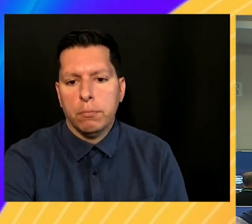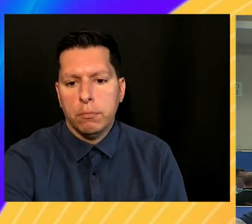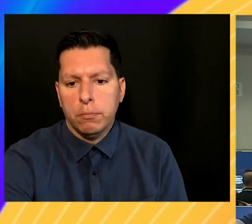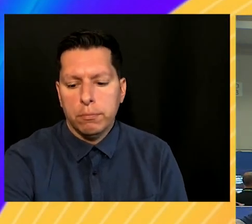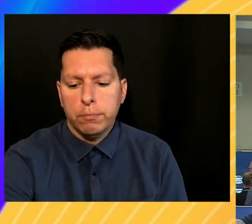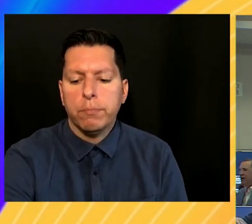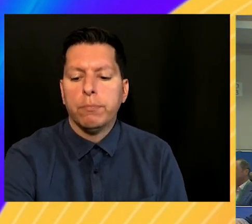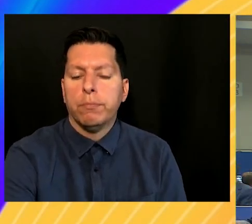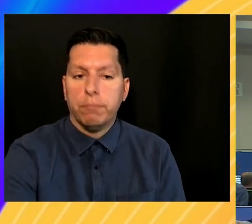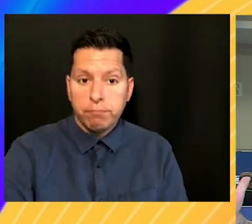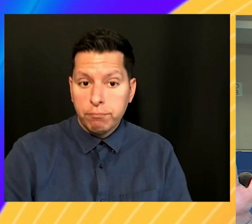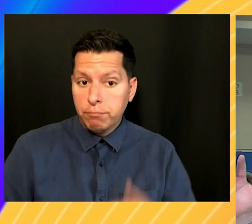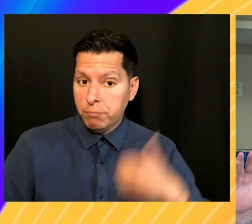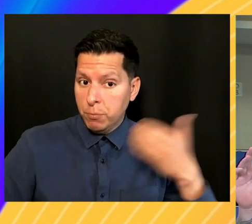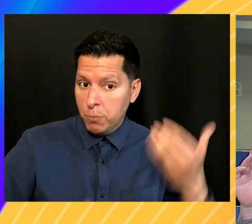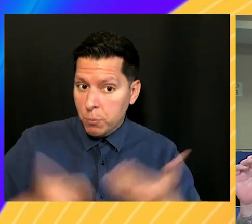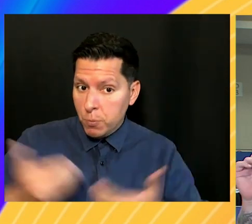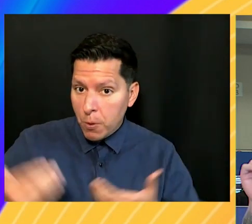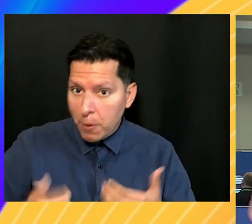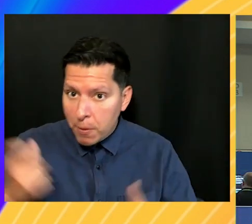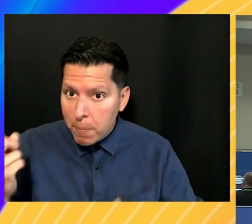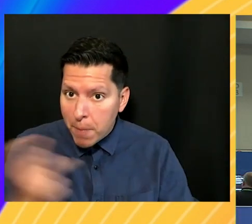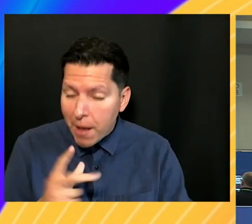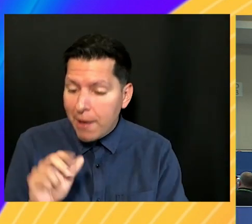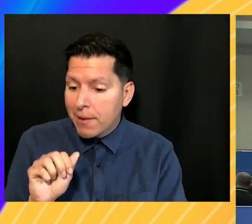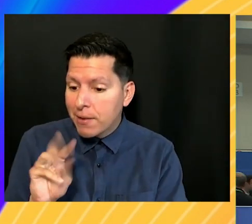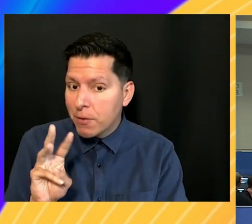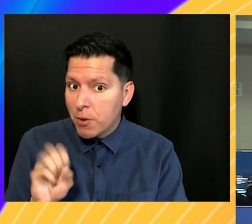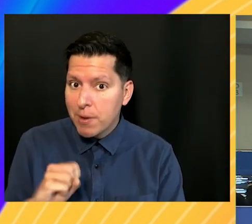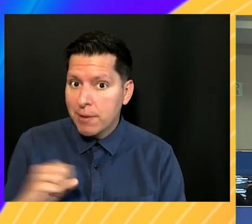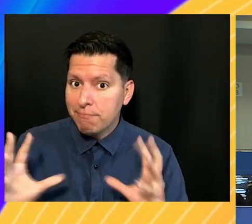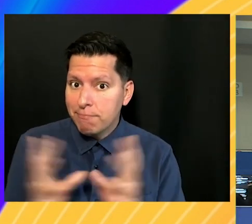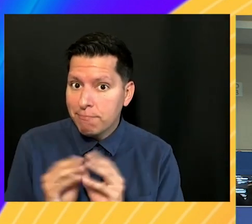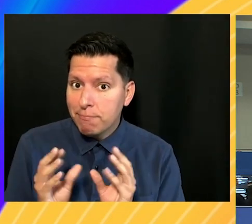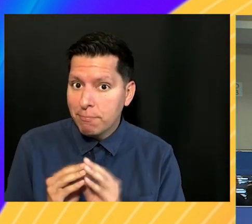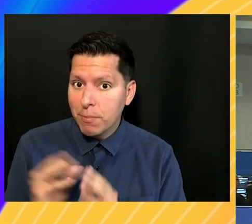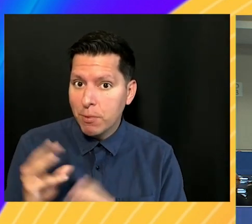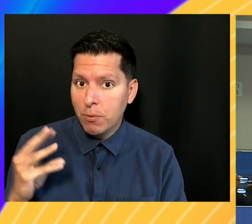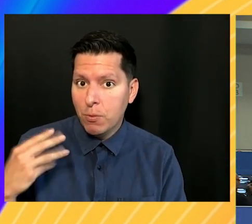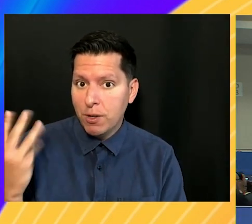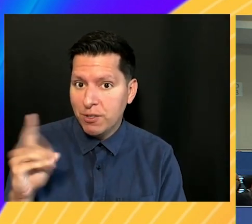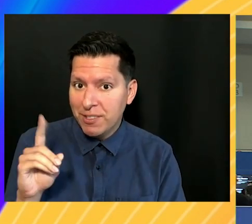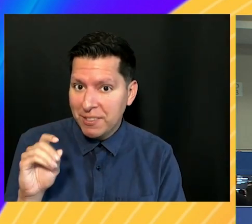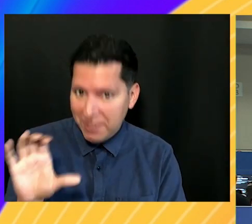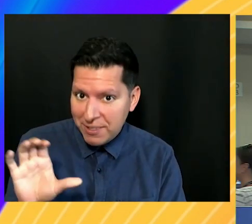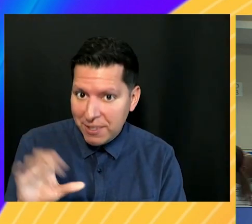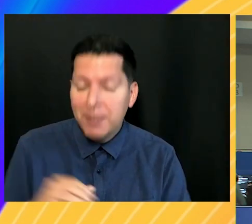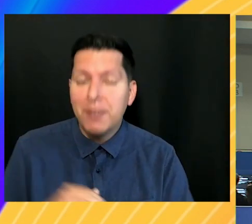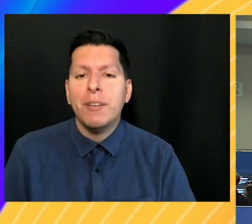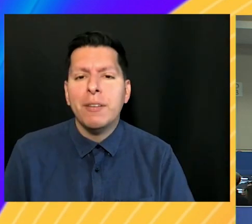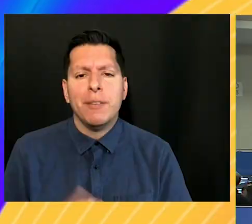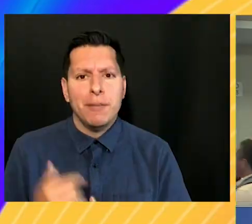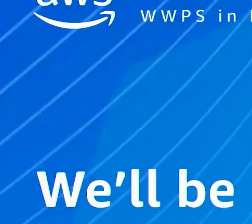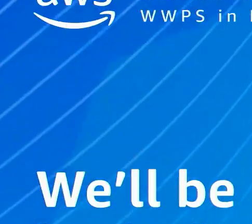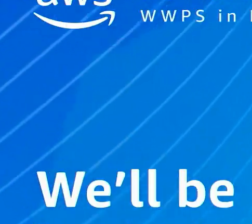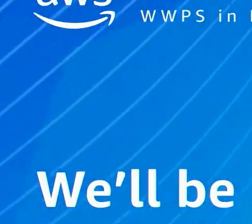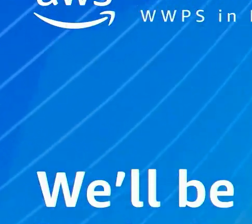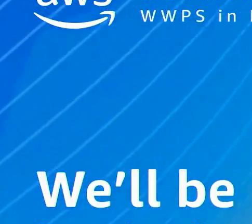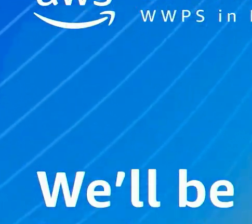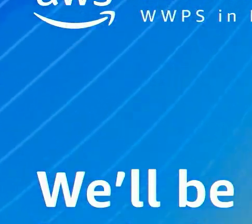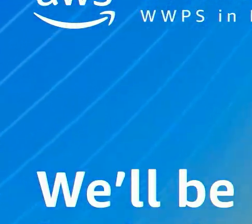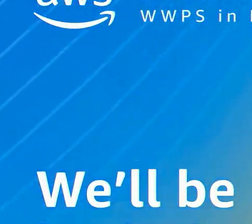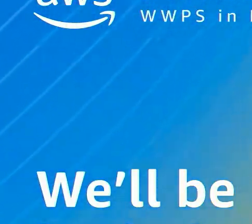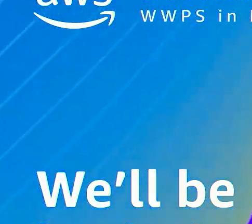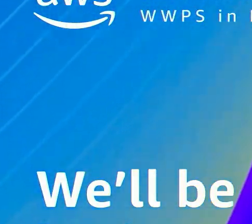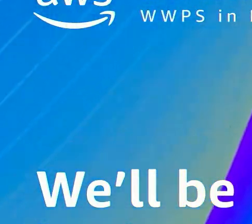Welcome, everybody, back to the AWS Summit here in Washington, D.C., coming at you large and loud. I'm Kyle Dickinson, your neighborhood-friendly senior